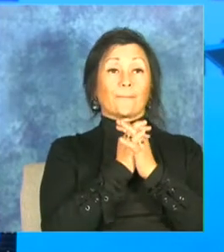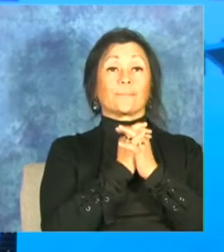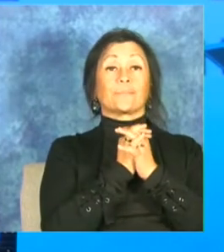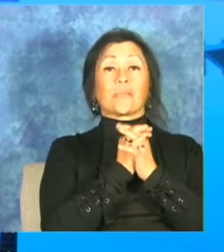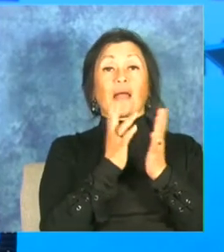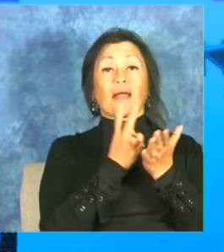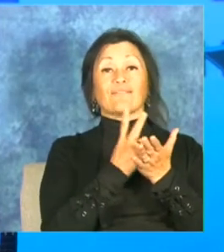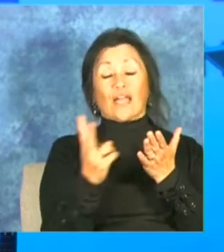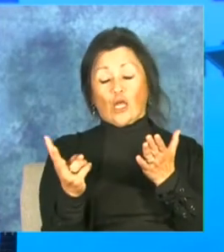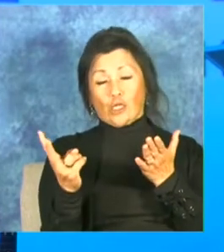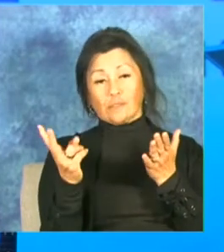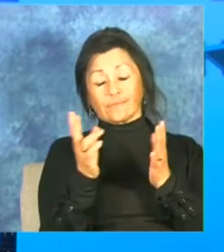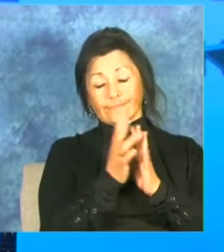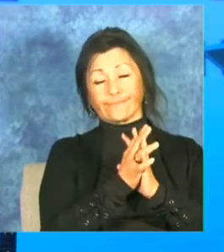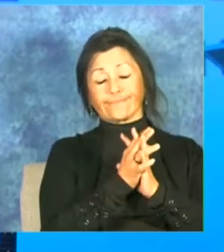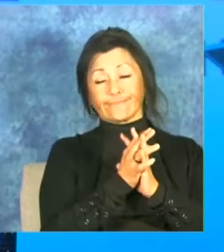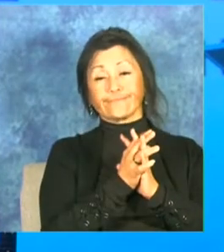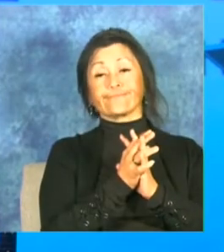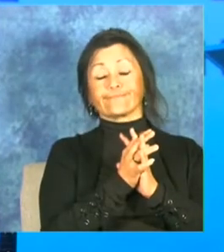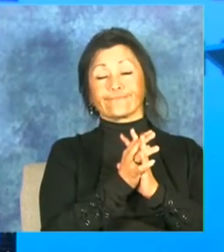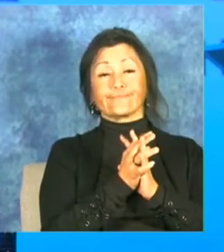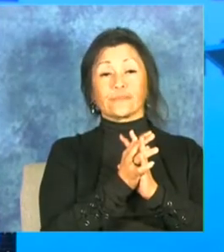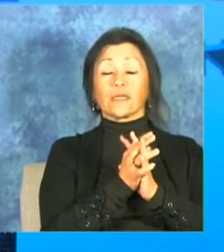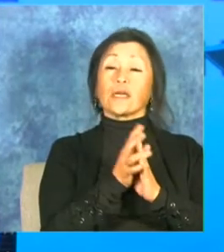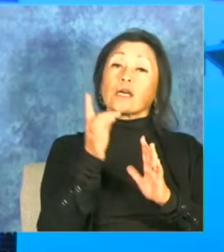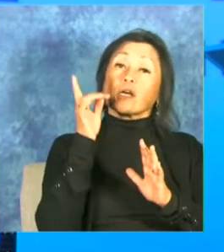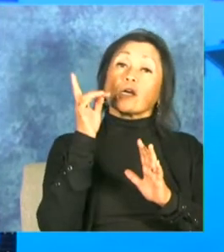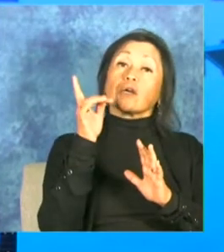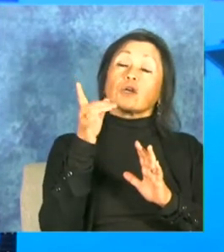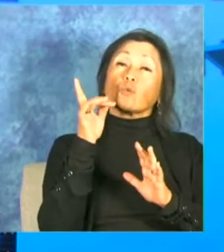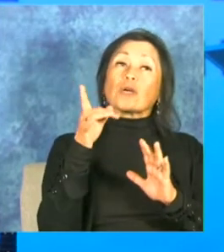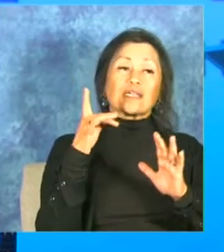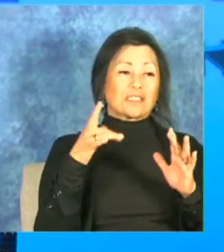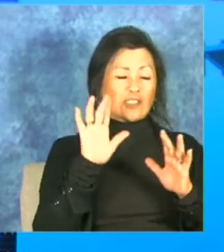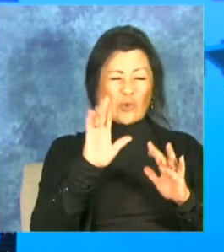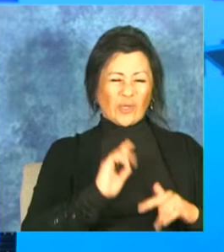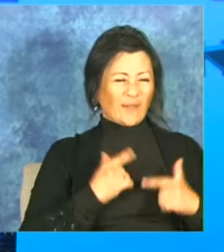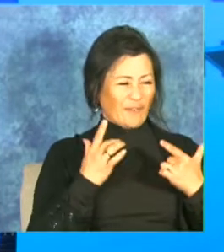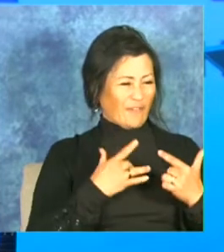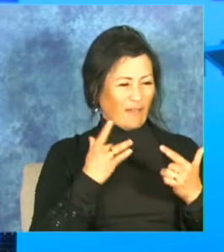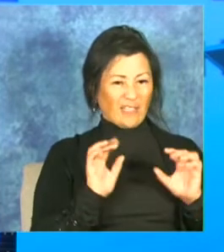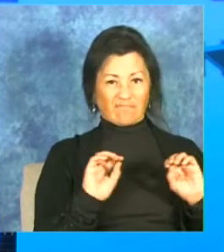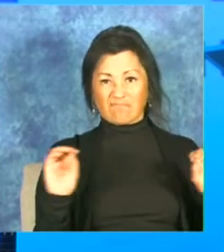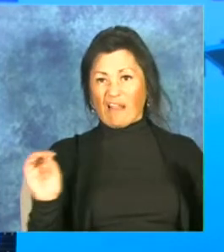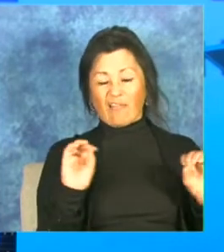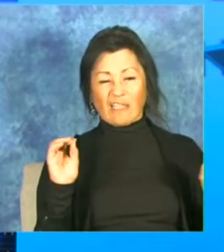had failed them. And when you come up empty in your life,